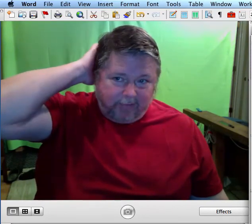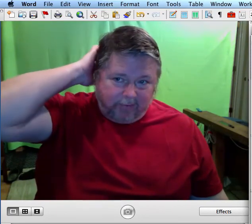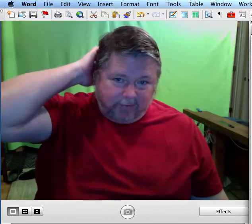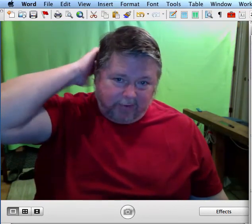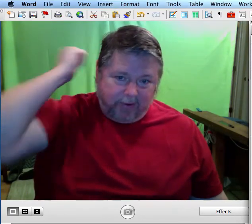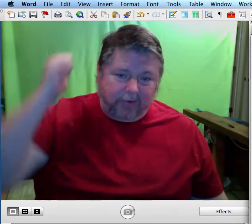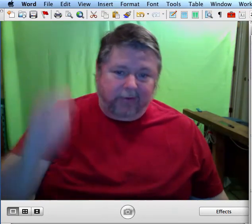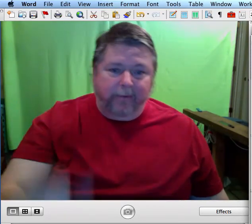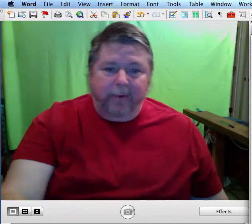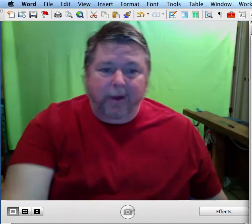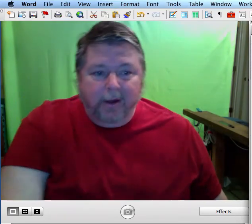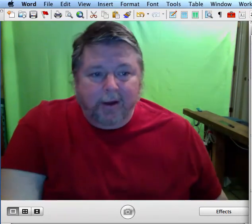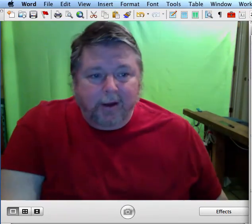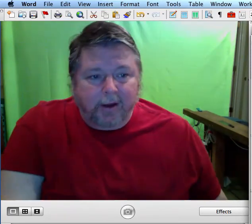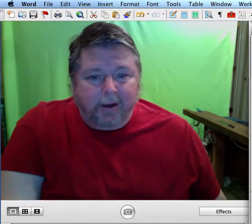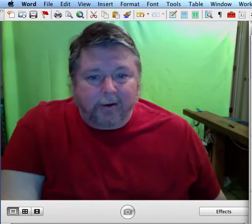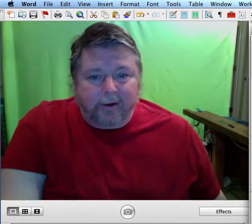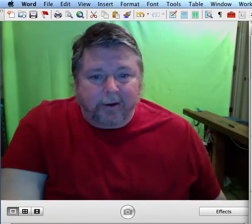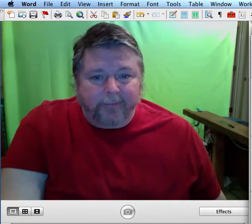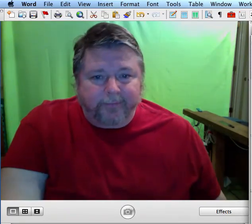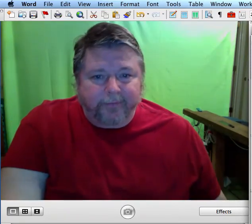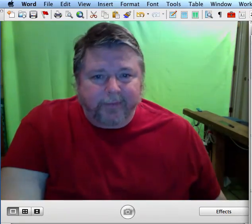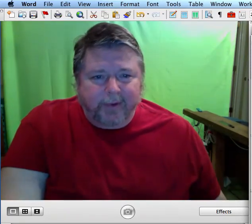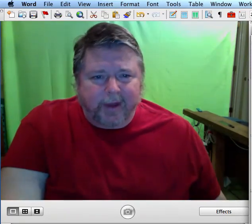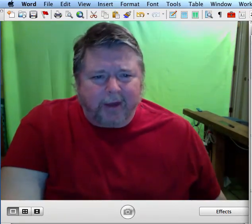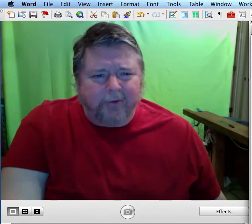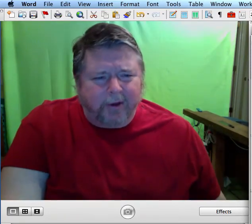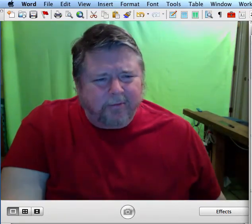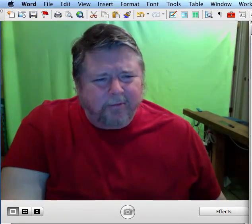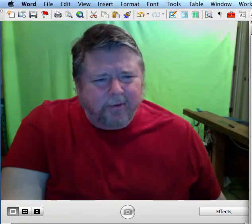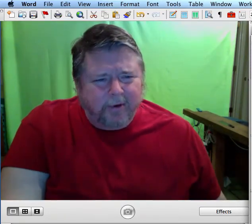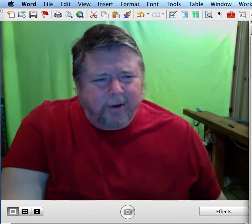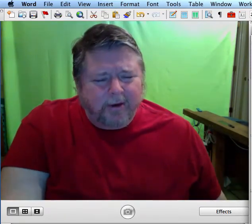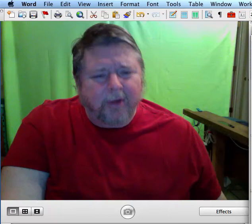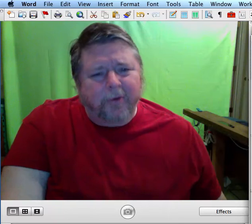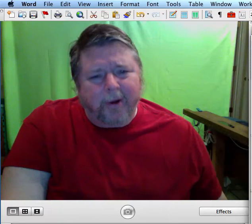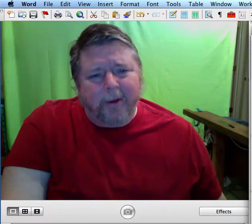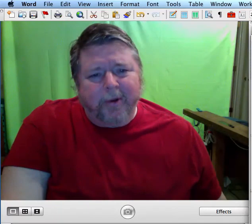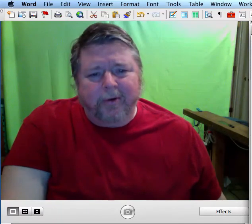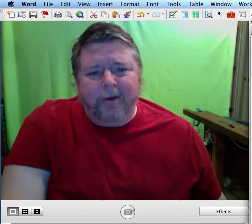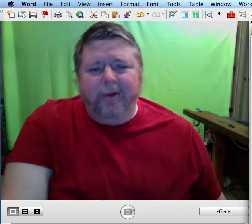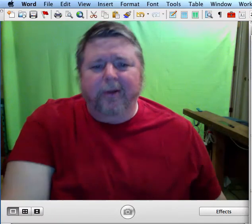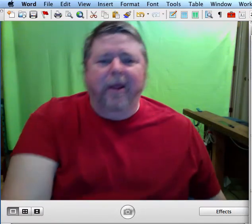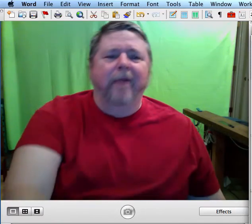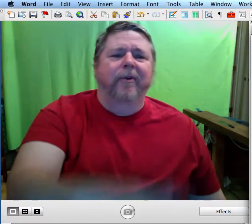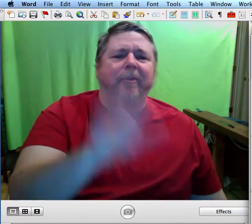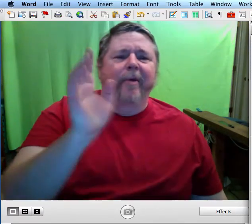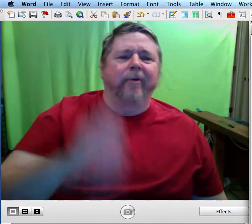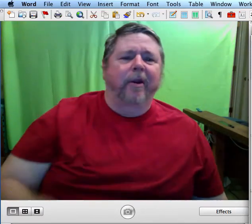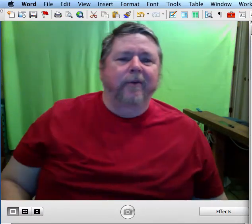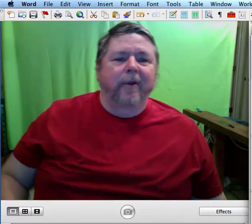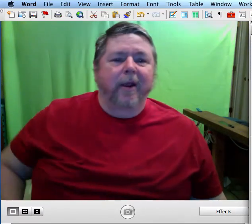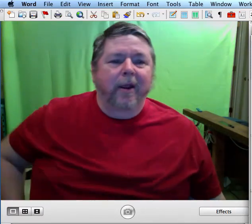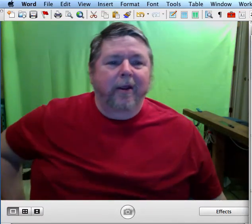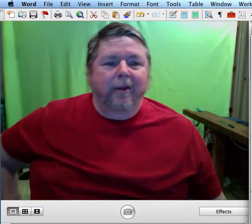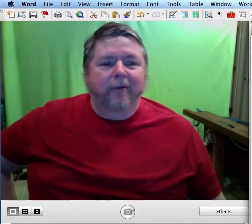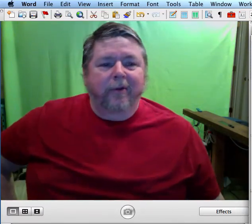the Canvas system. And actually, no, you can probably upload it in the Canvas system outright.